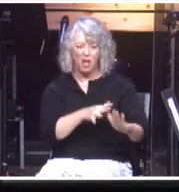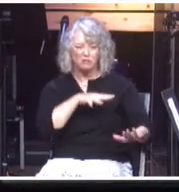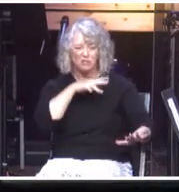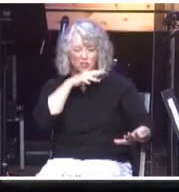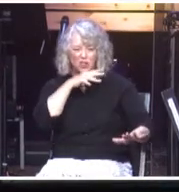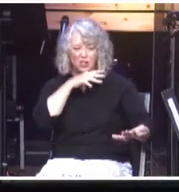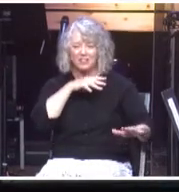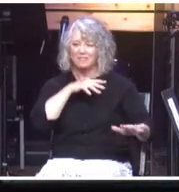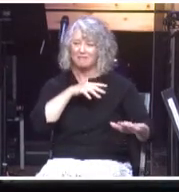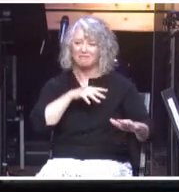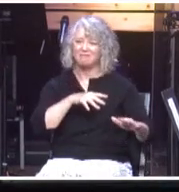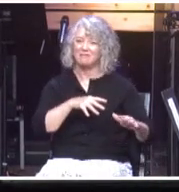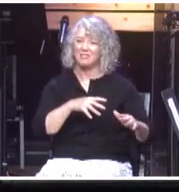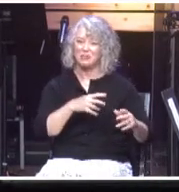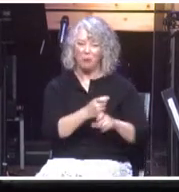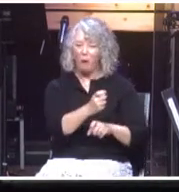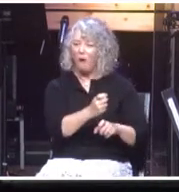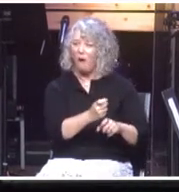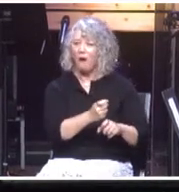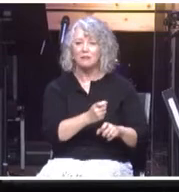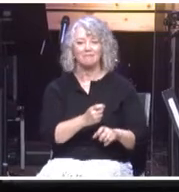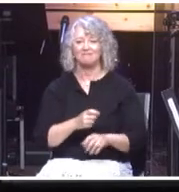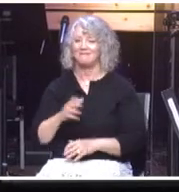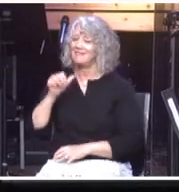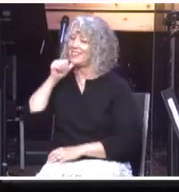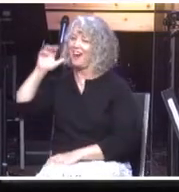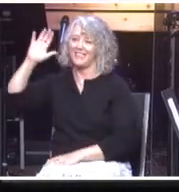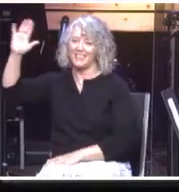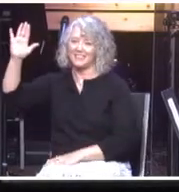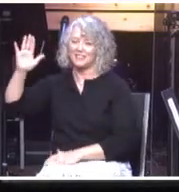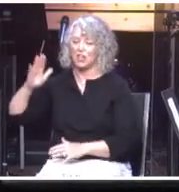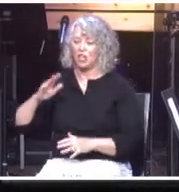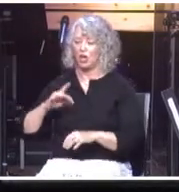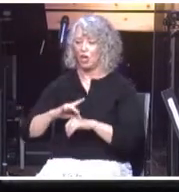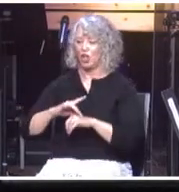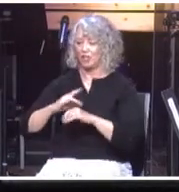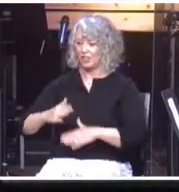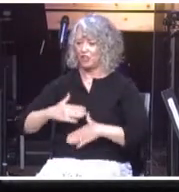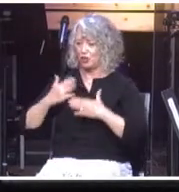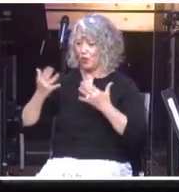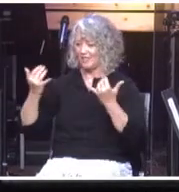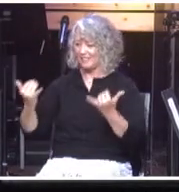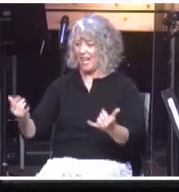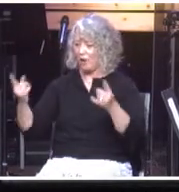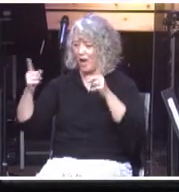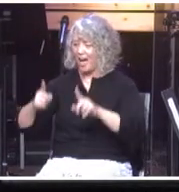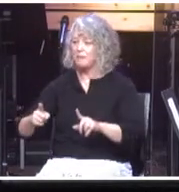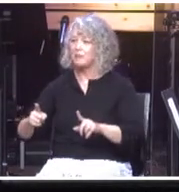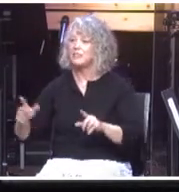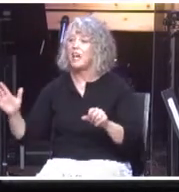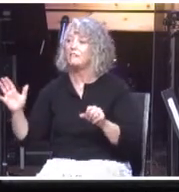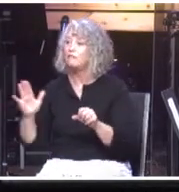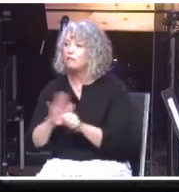Such joy, such pleasures begin in our life now, and they will come into full bloom